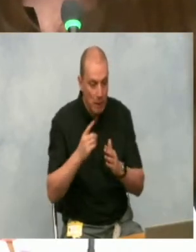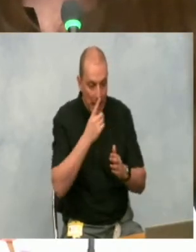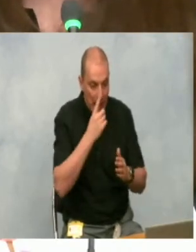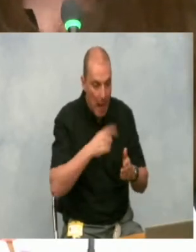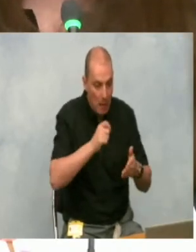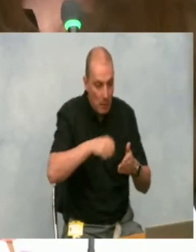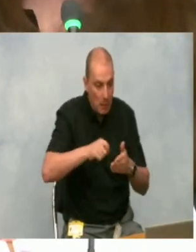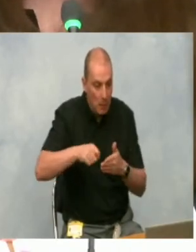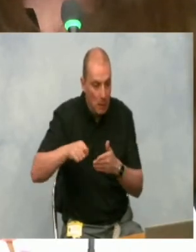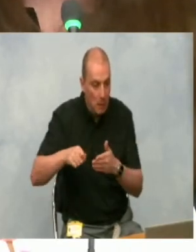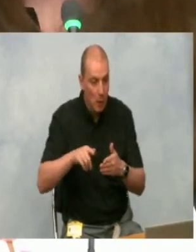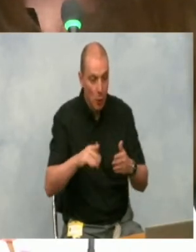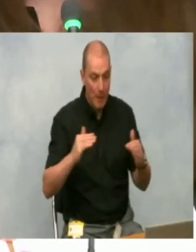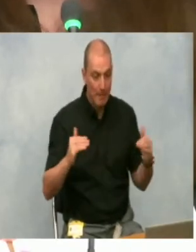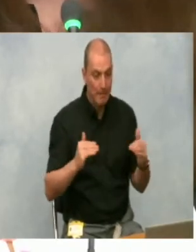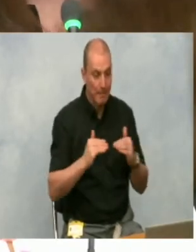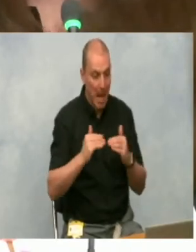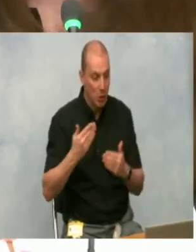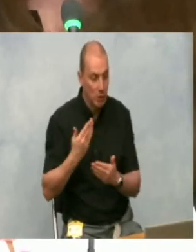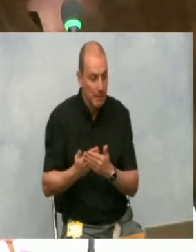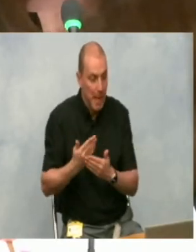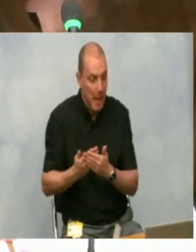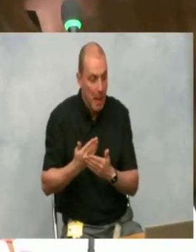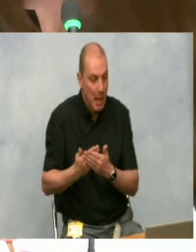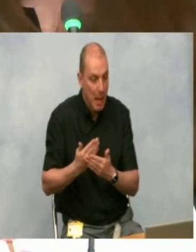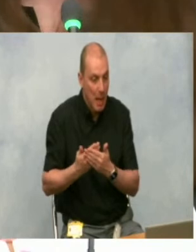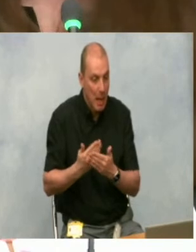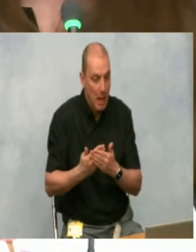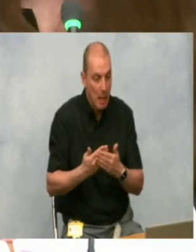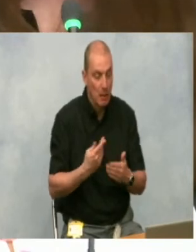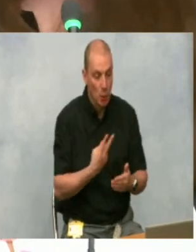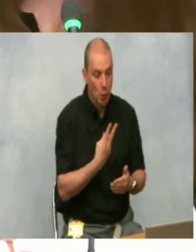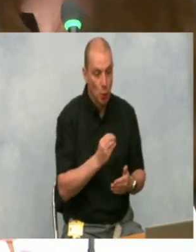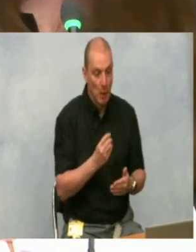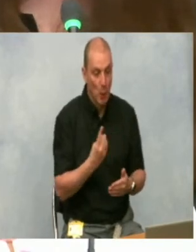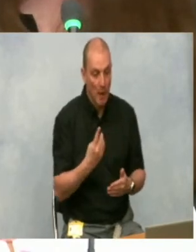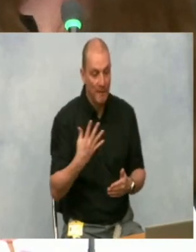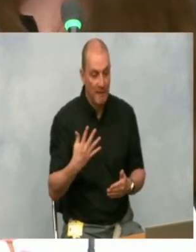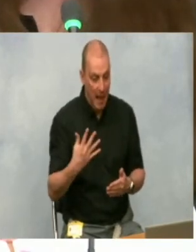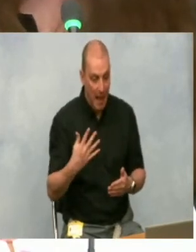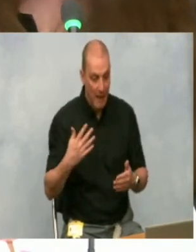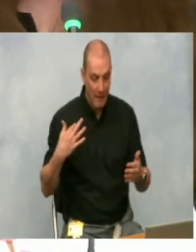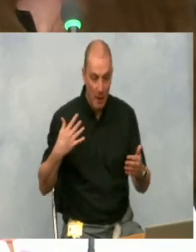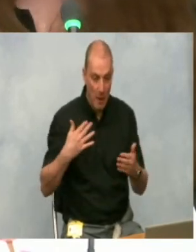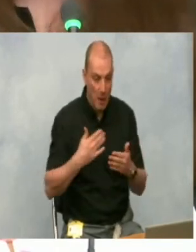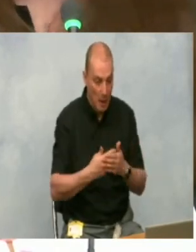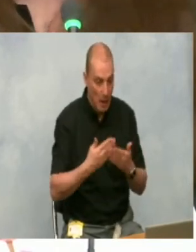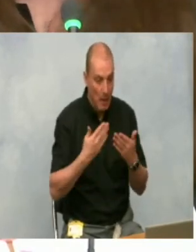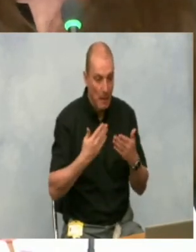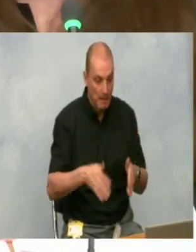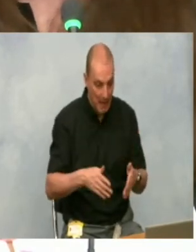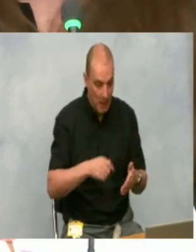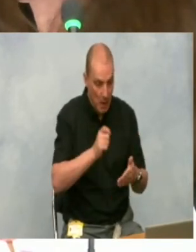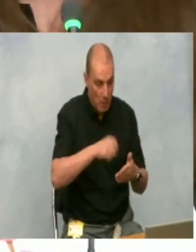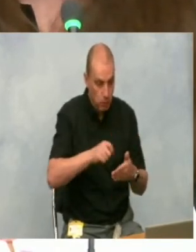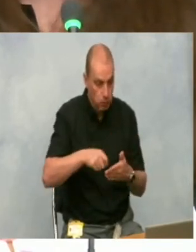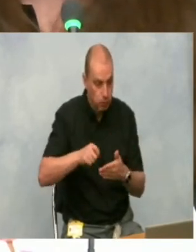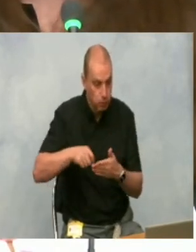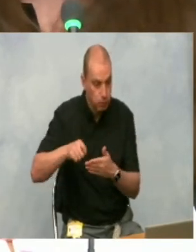meet housing need. And since 2015, over 300 properties have been purchased by the Council via the